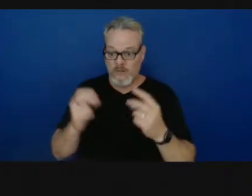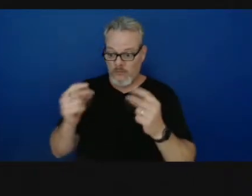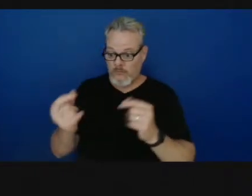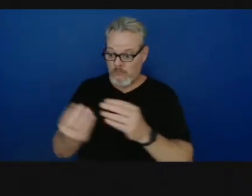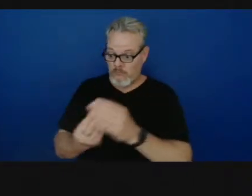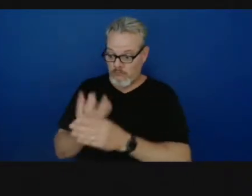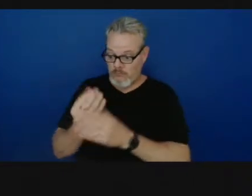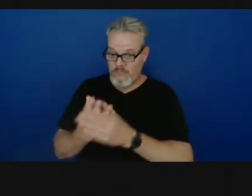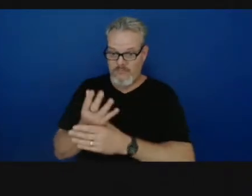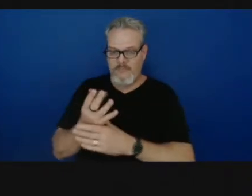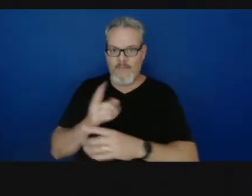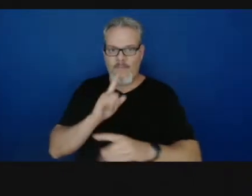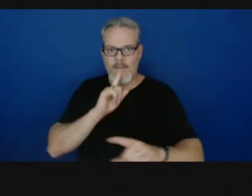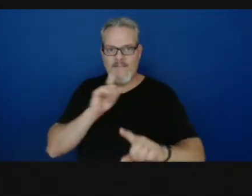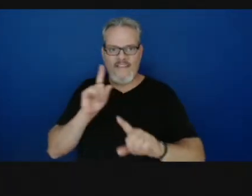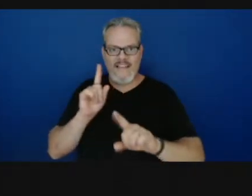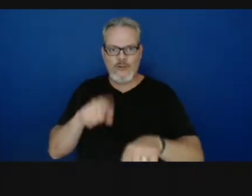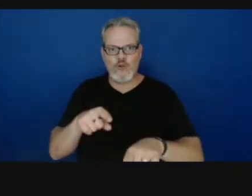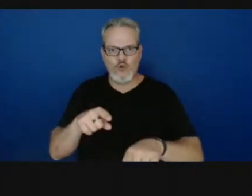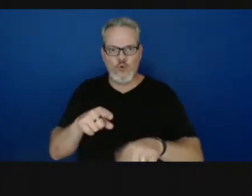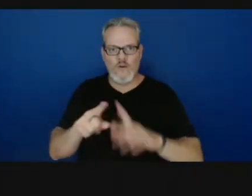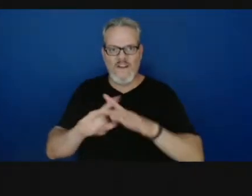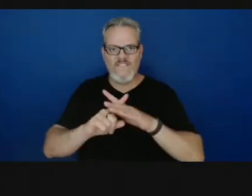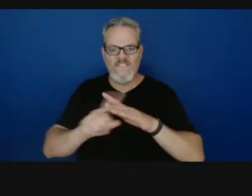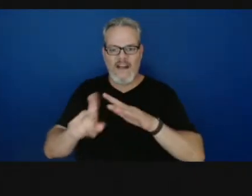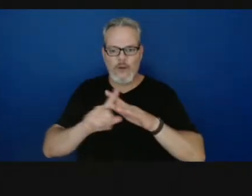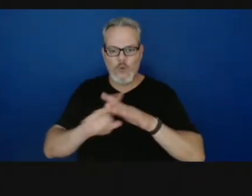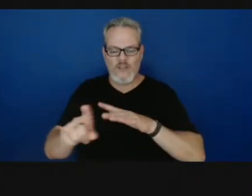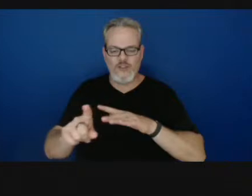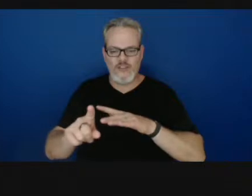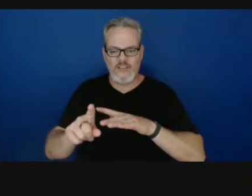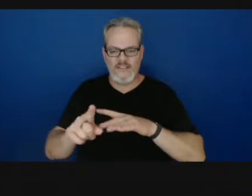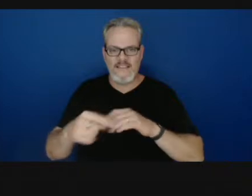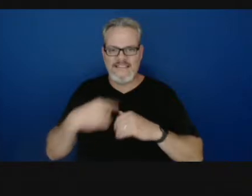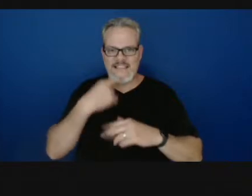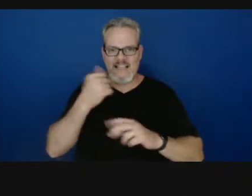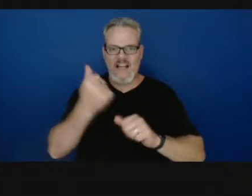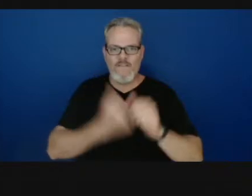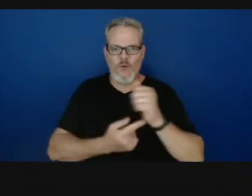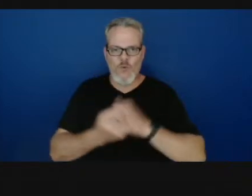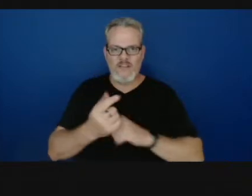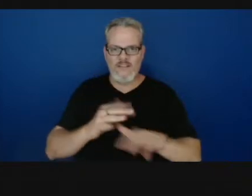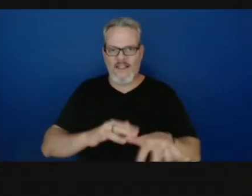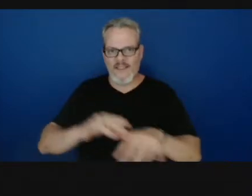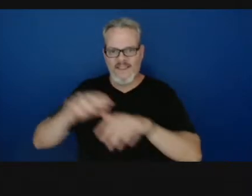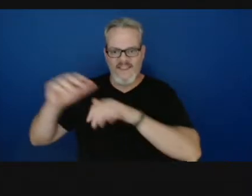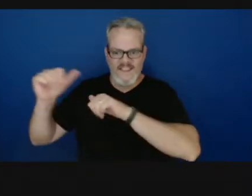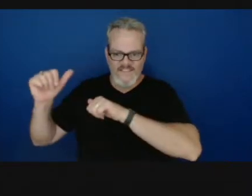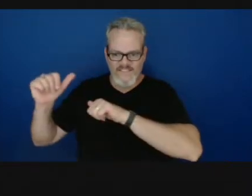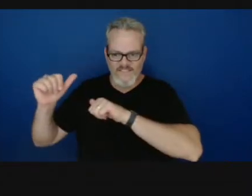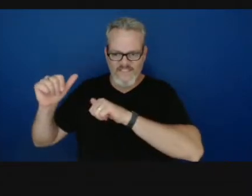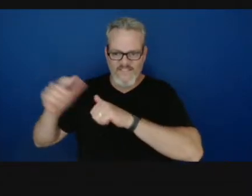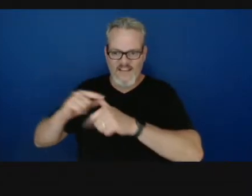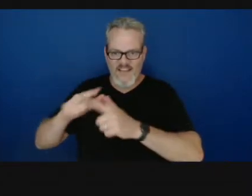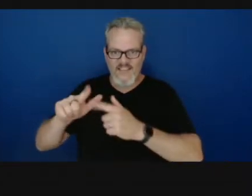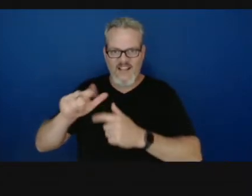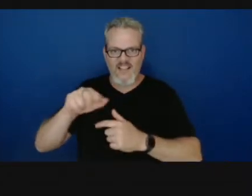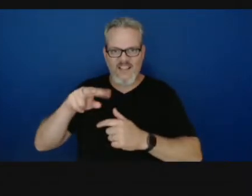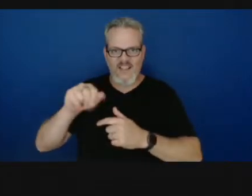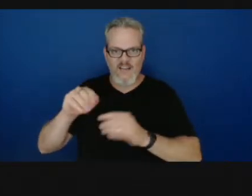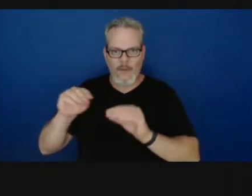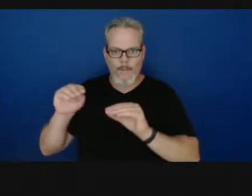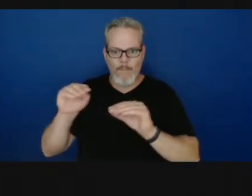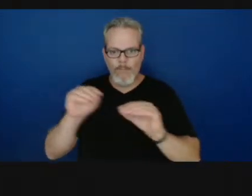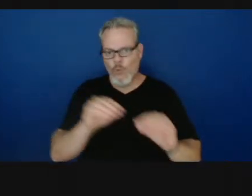issue evacuation orders. And that overflow is eventually going to stall, and the lava channel primarily starts moving to the south.